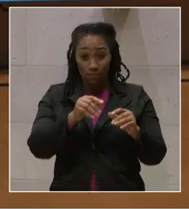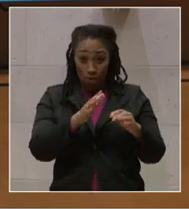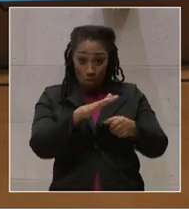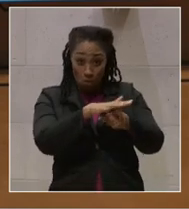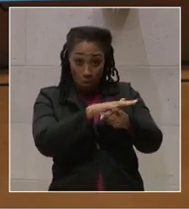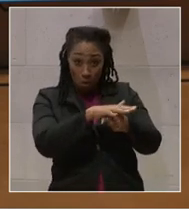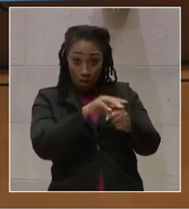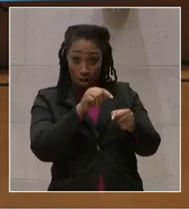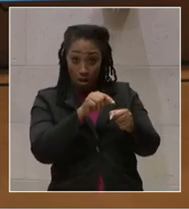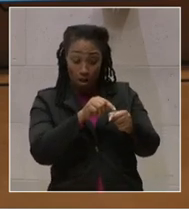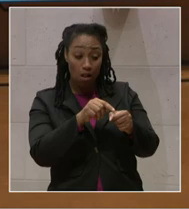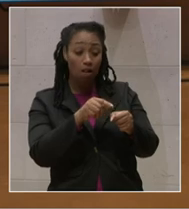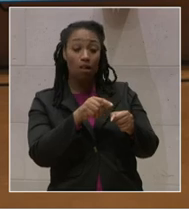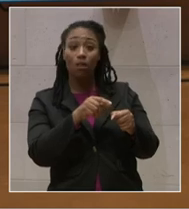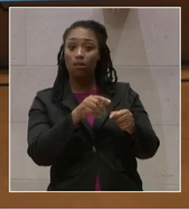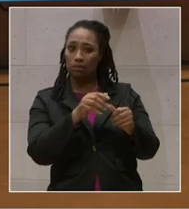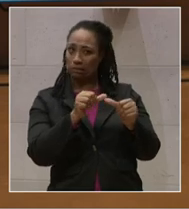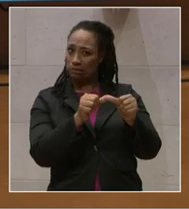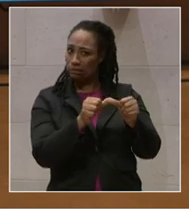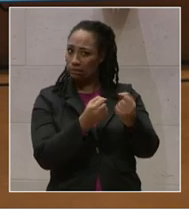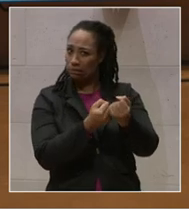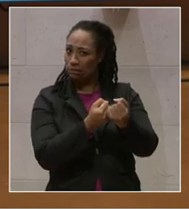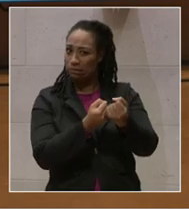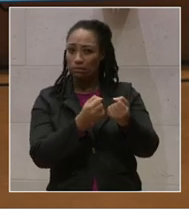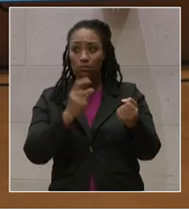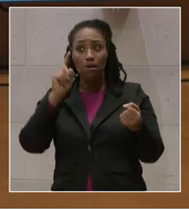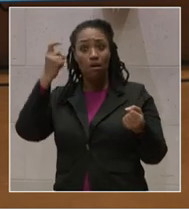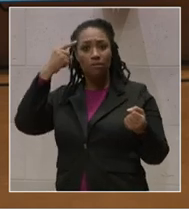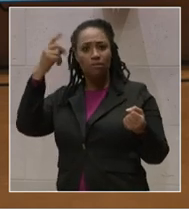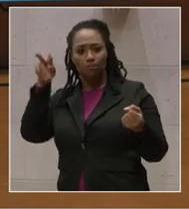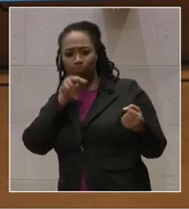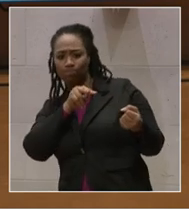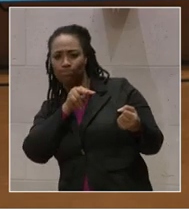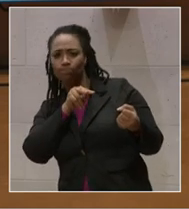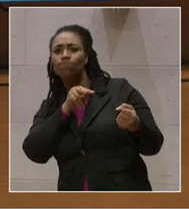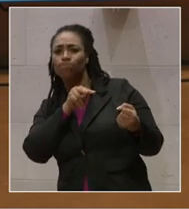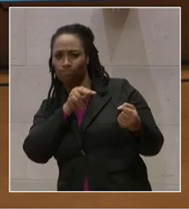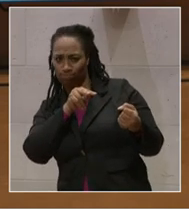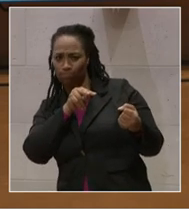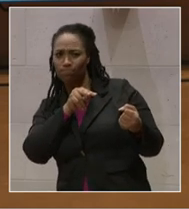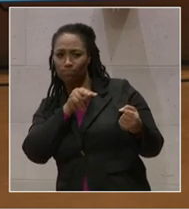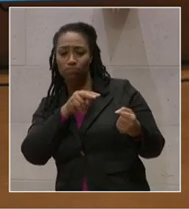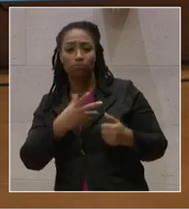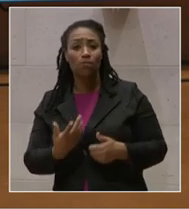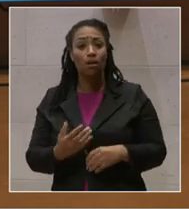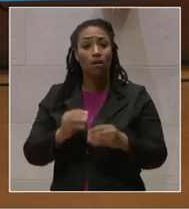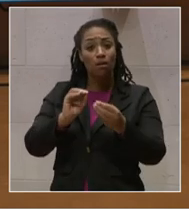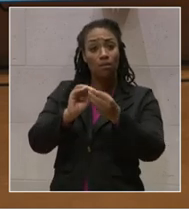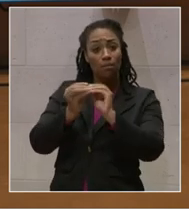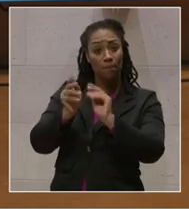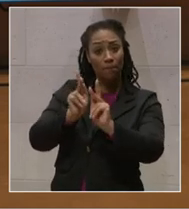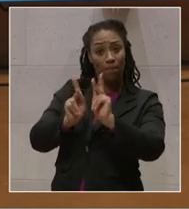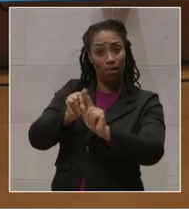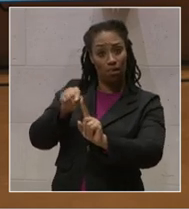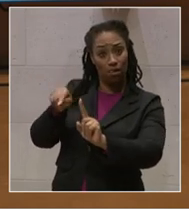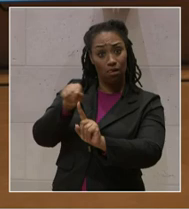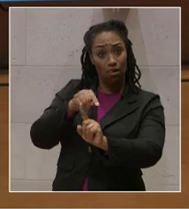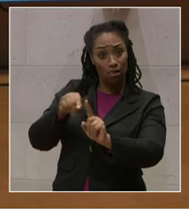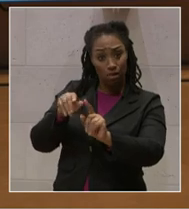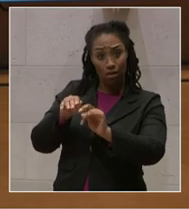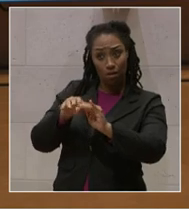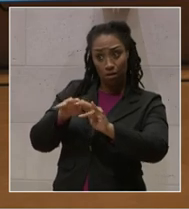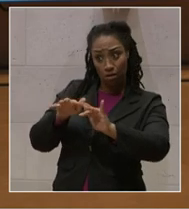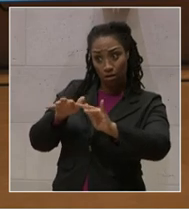the increasing sort of barbell effect of our population, where we have a significant missing middle,